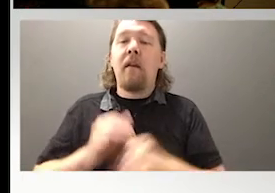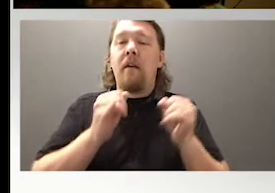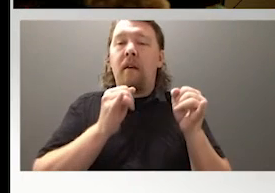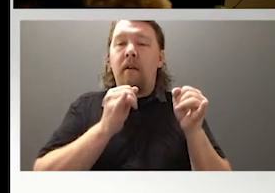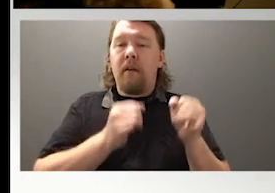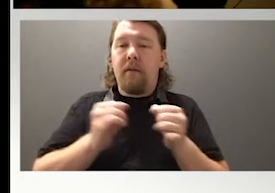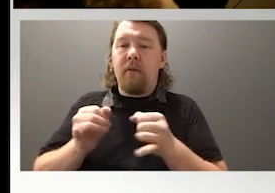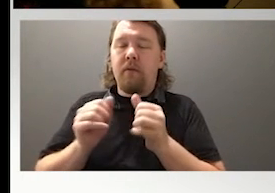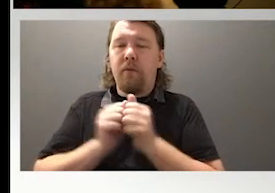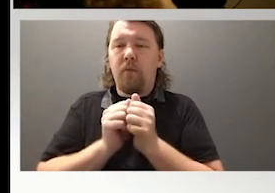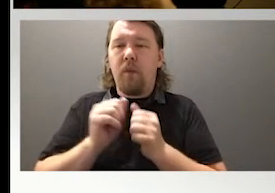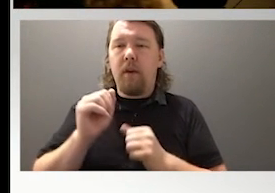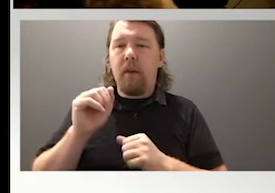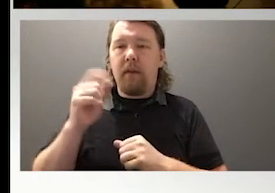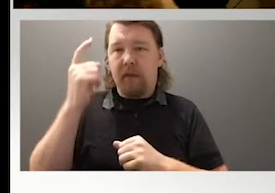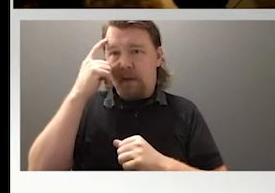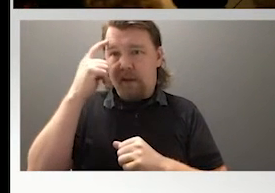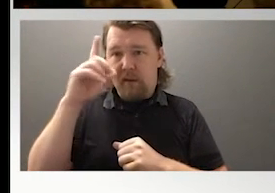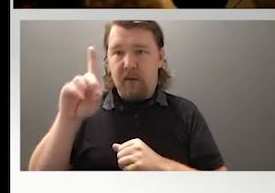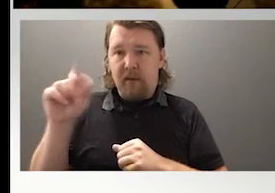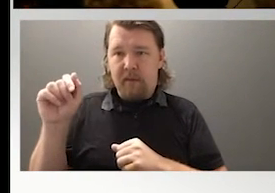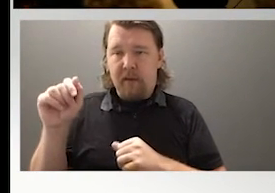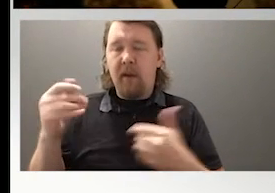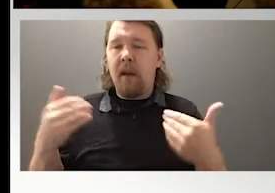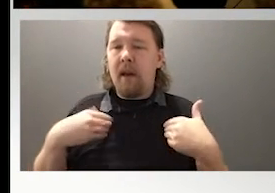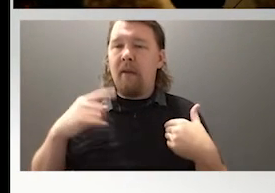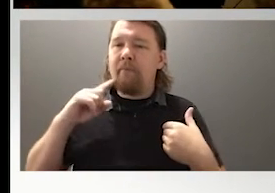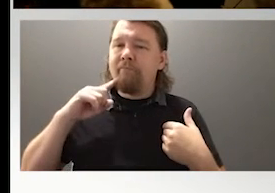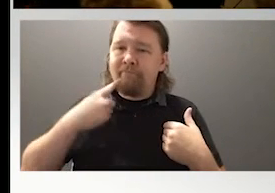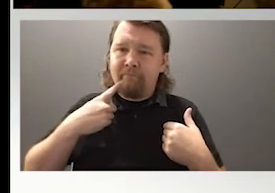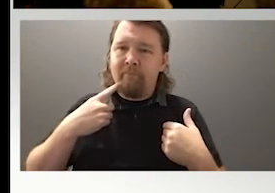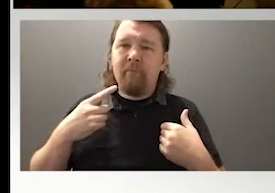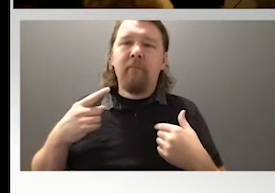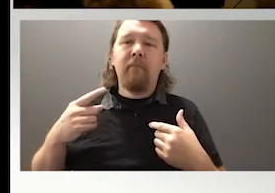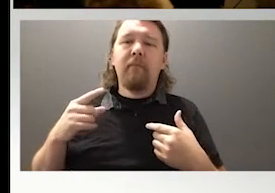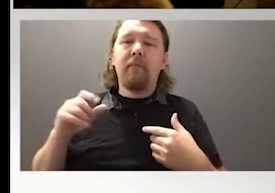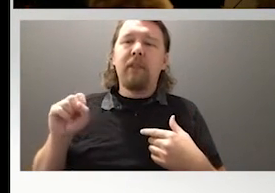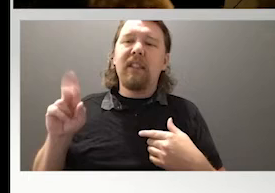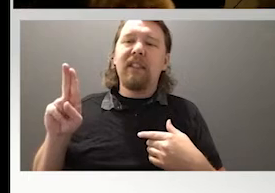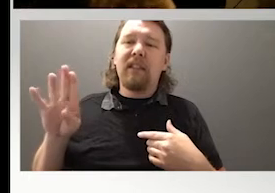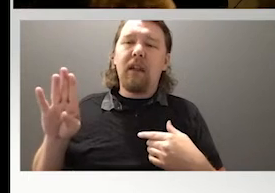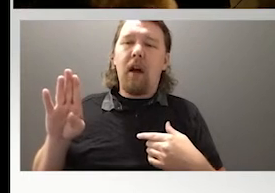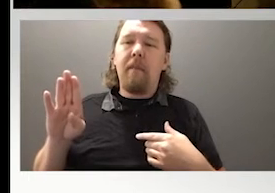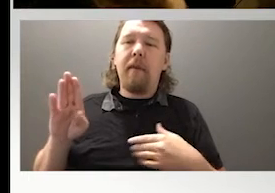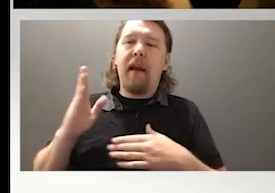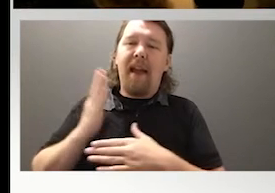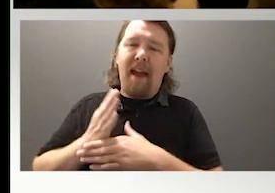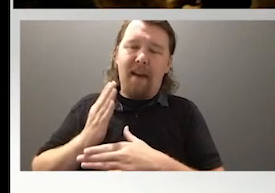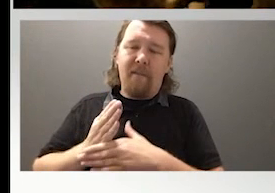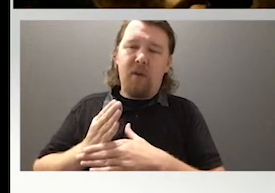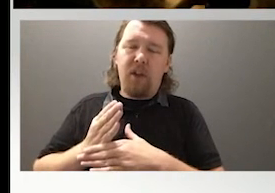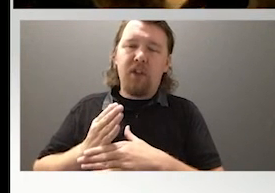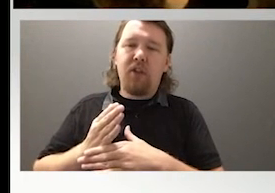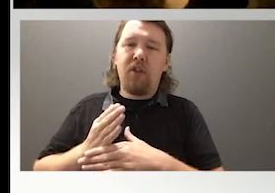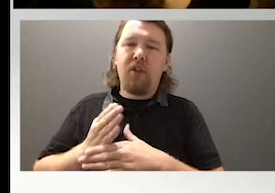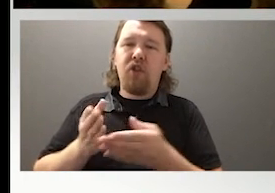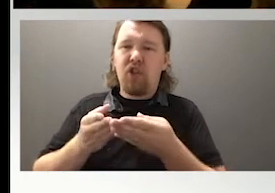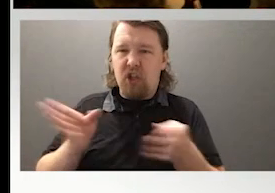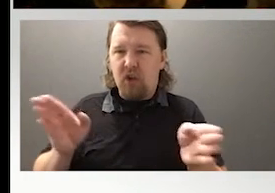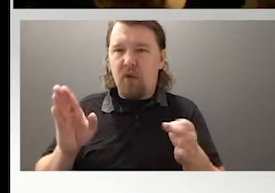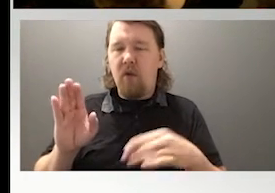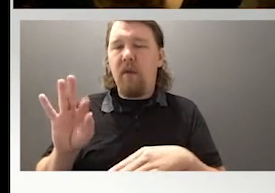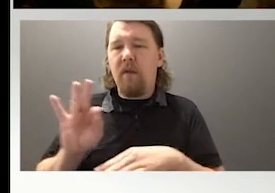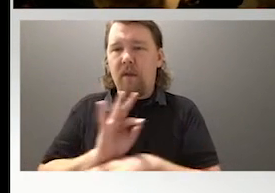individuals with intellectual disabilities have significantly sub-average general intellectual